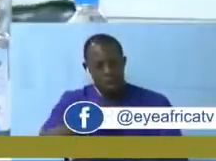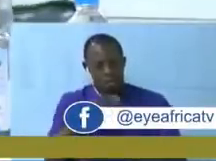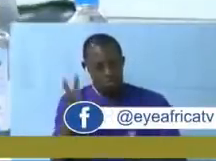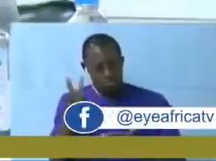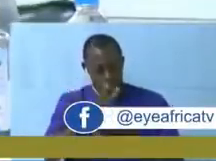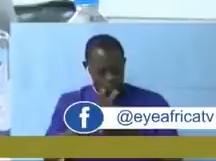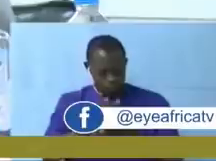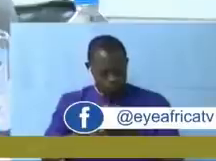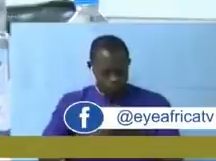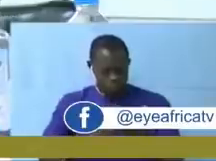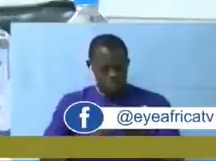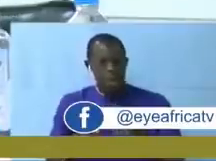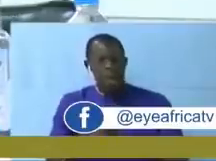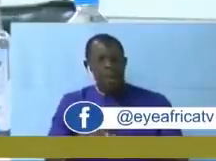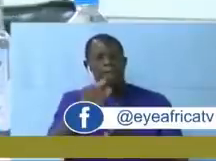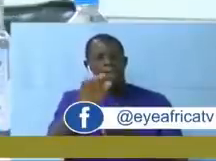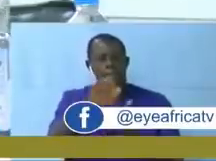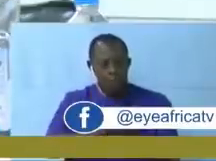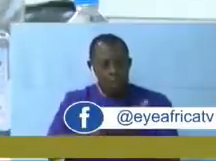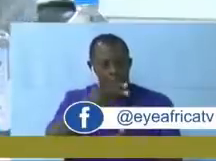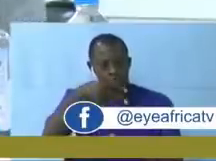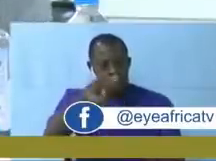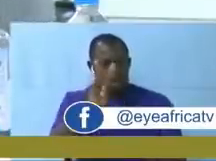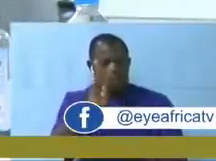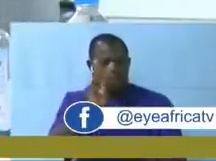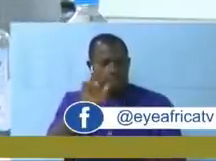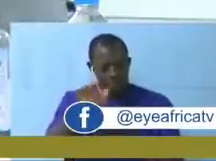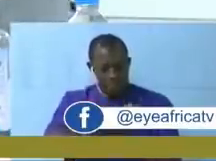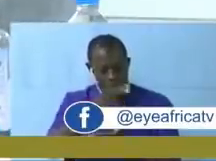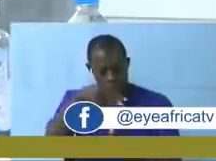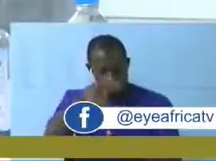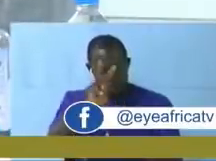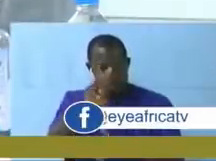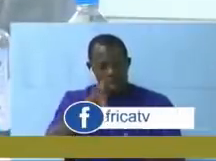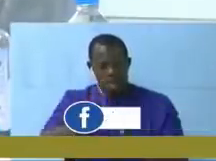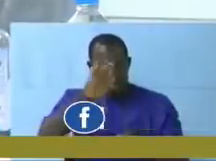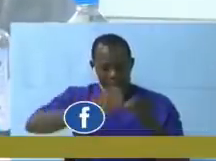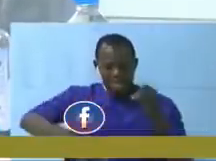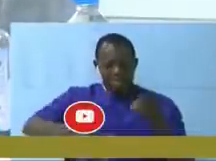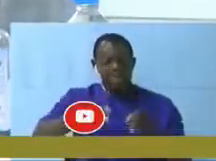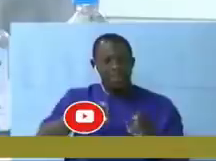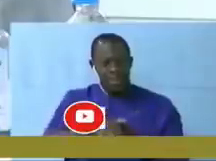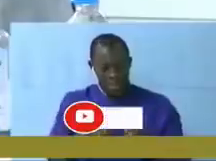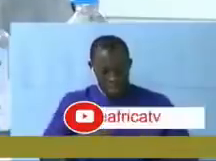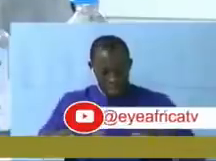Go ahead. Nine? Okay. Page 12, the last paragraph but one says,